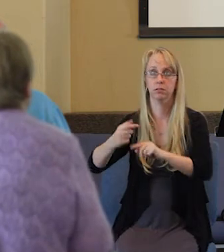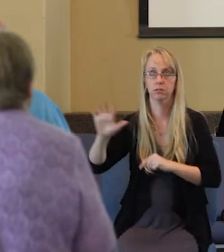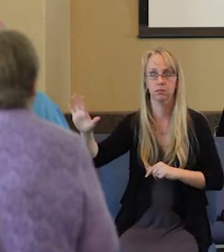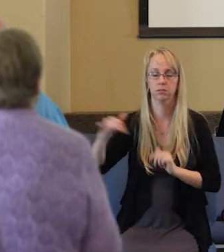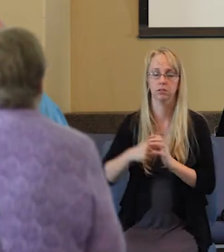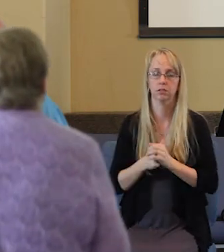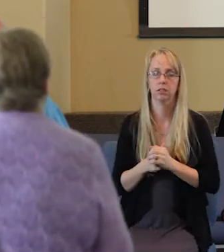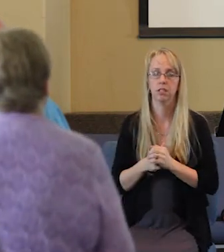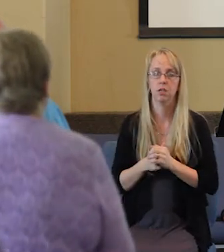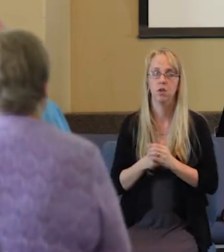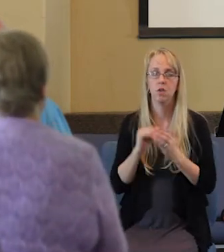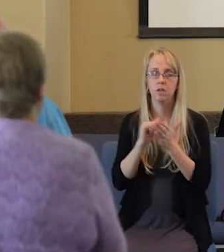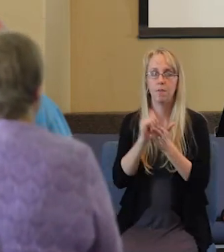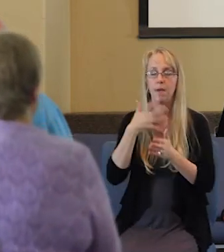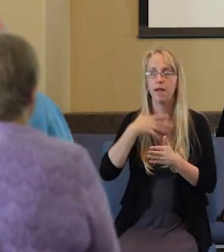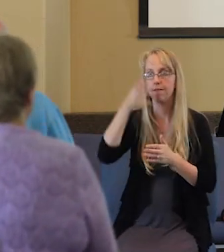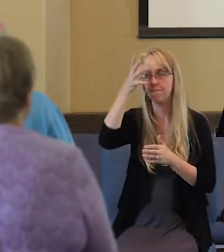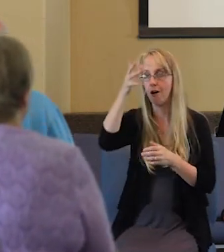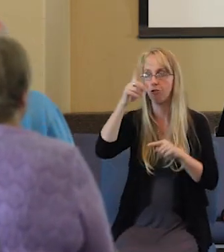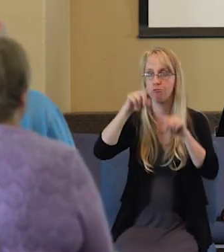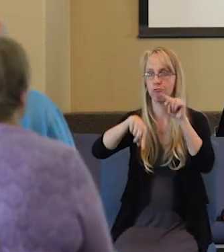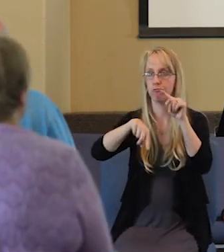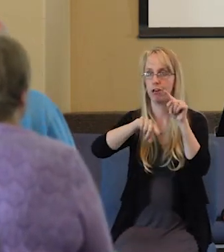so that my father couldn't get to us.